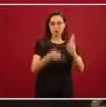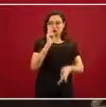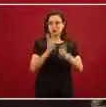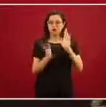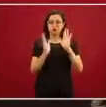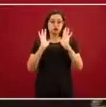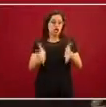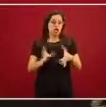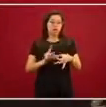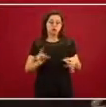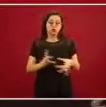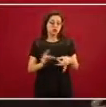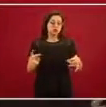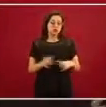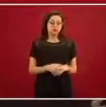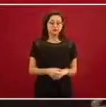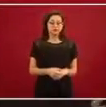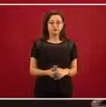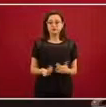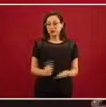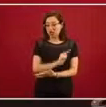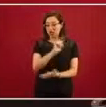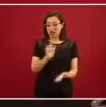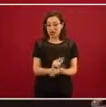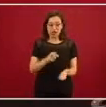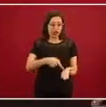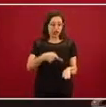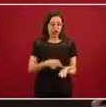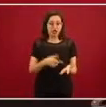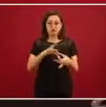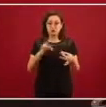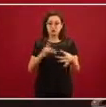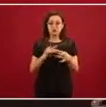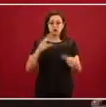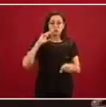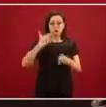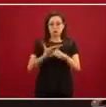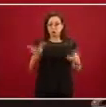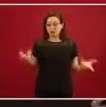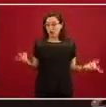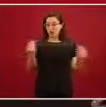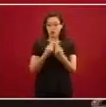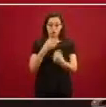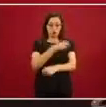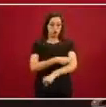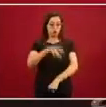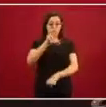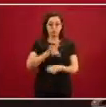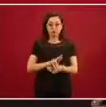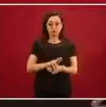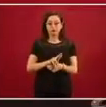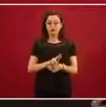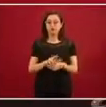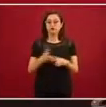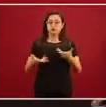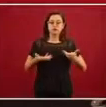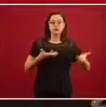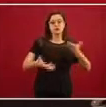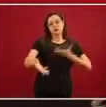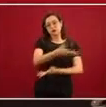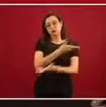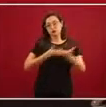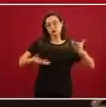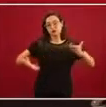And regarding the collaboration between state authorities and federal authorities, well, I think I have just explained